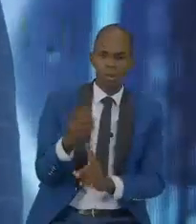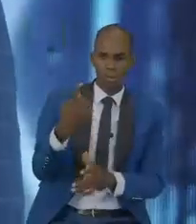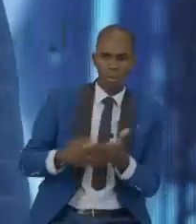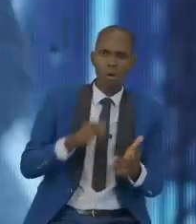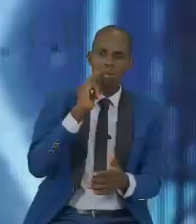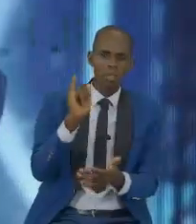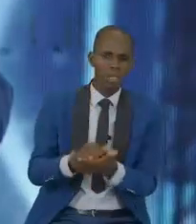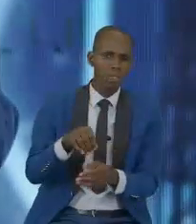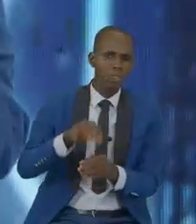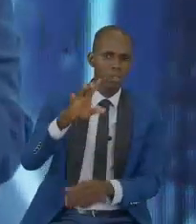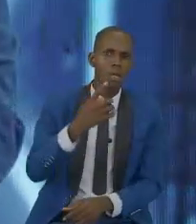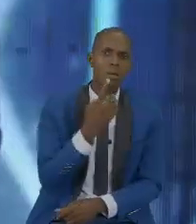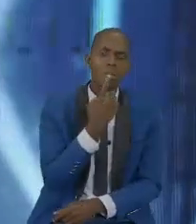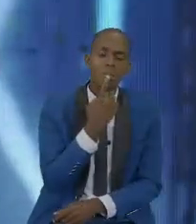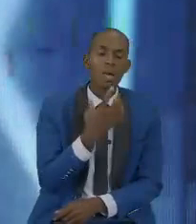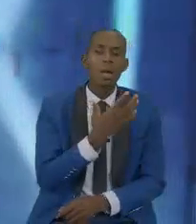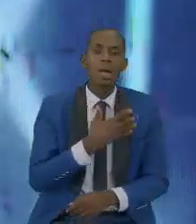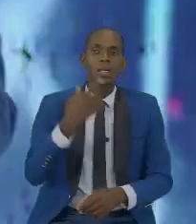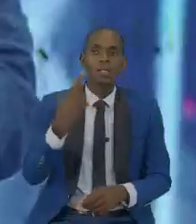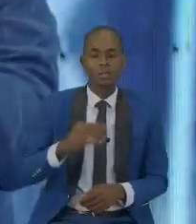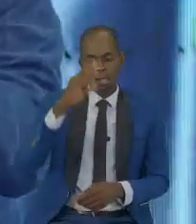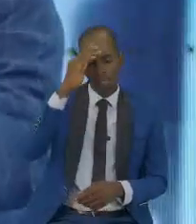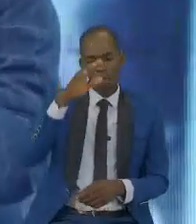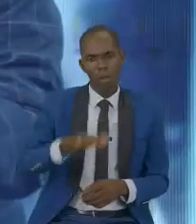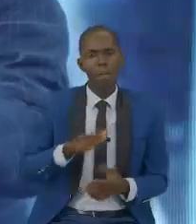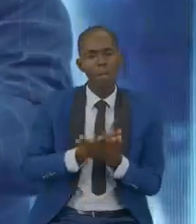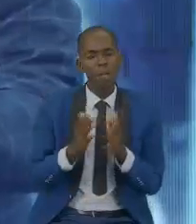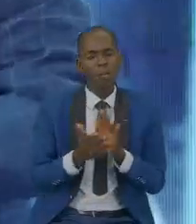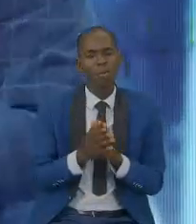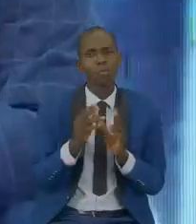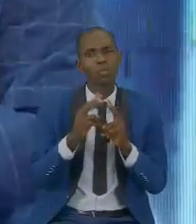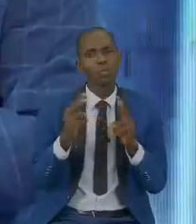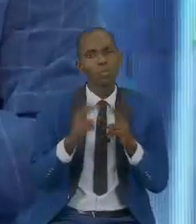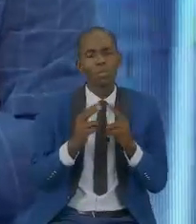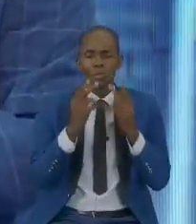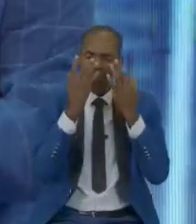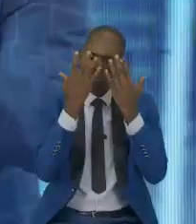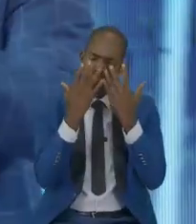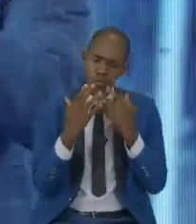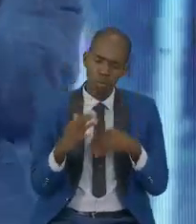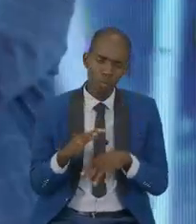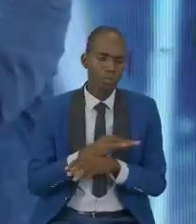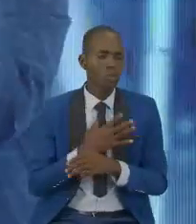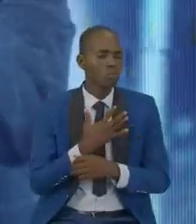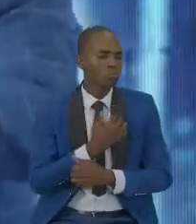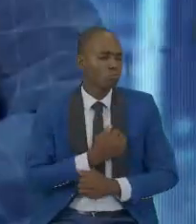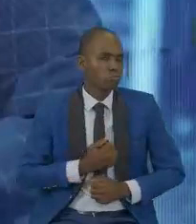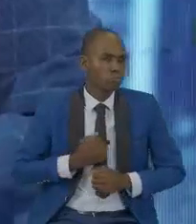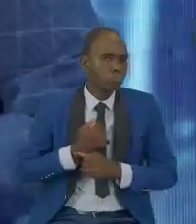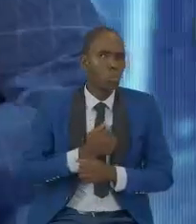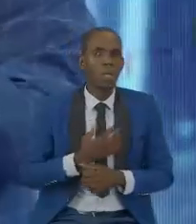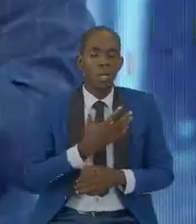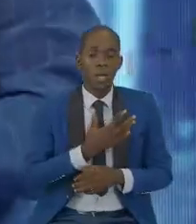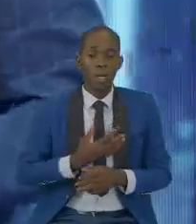mouth? And the child became so sorry and so sorrowful, and, you know, put the